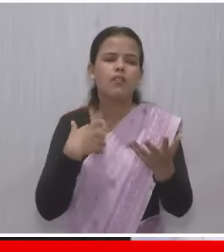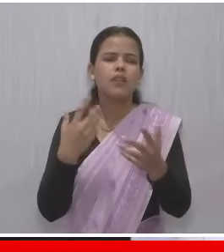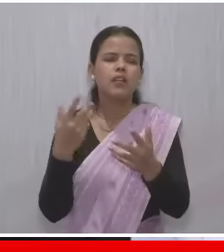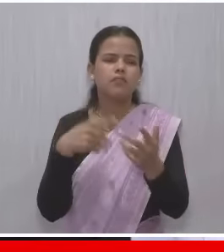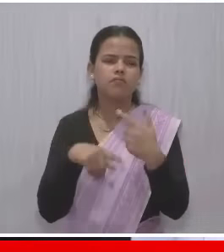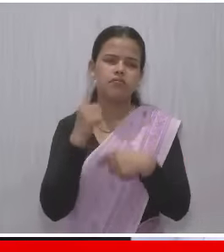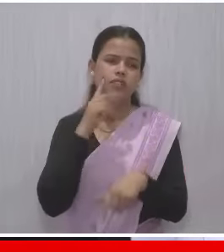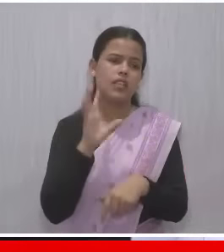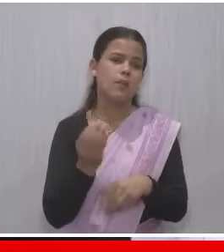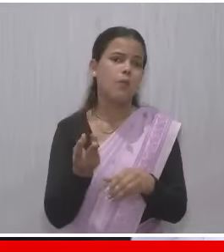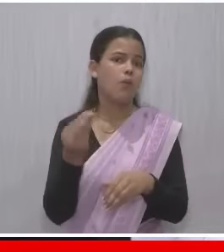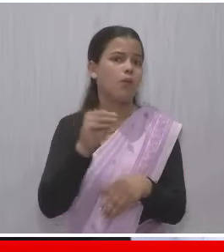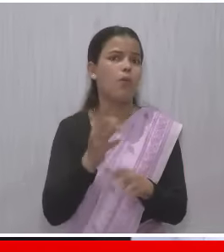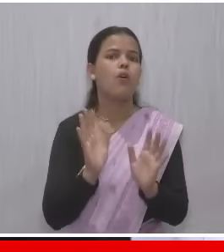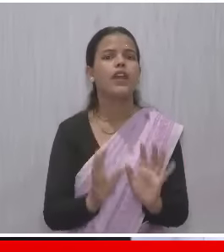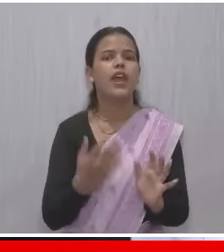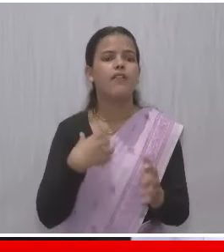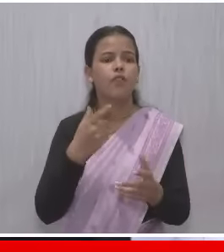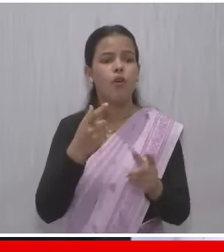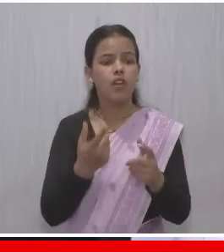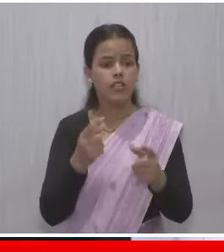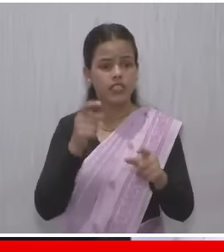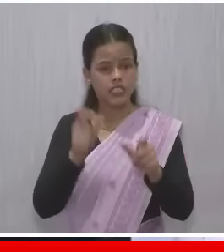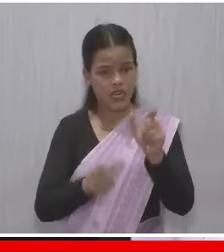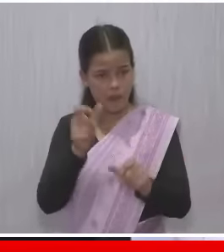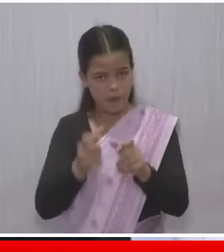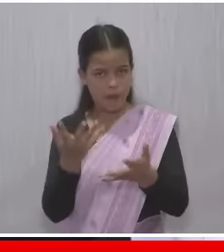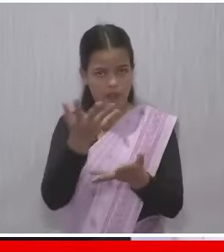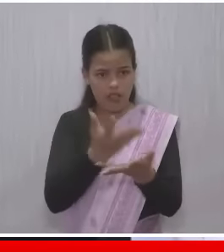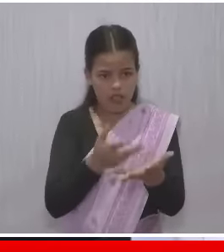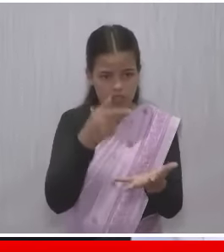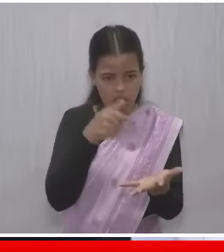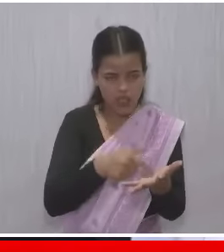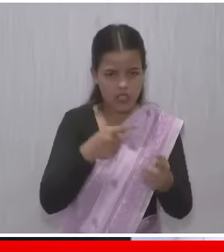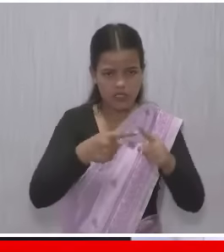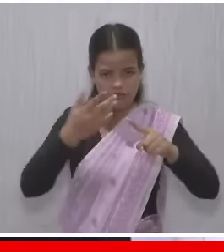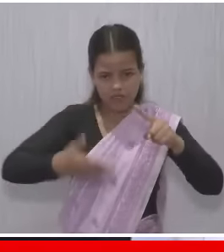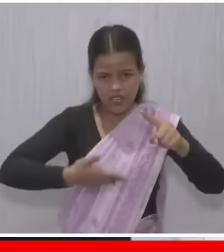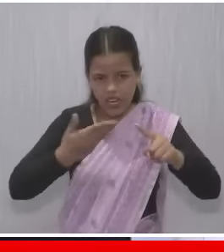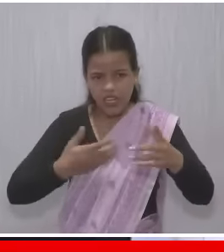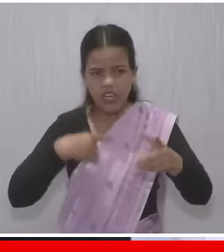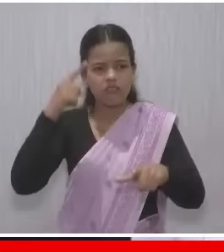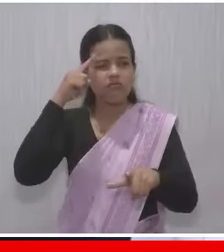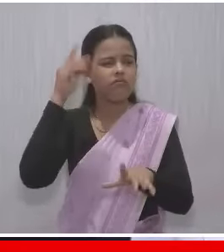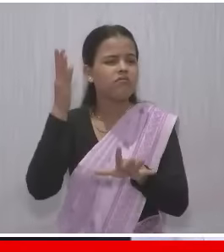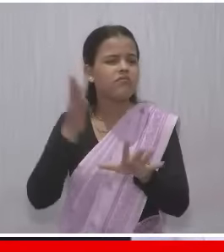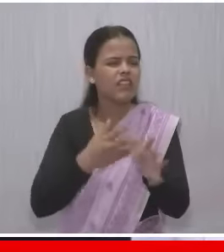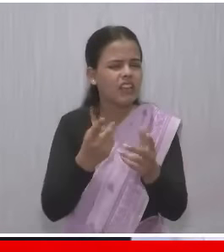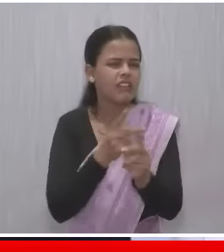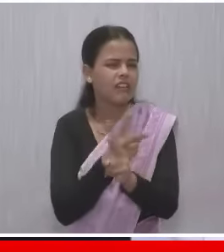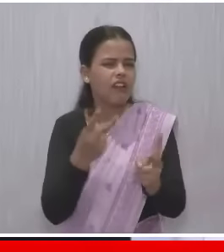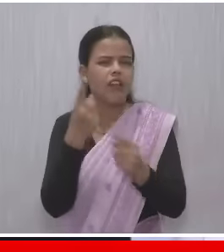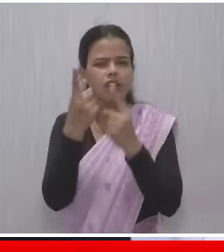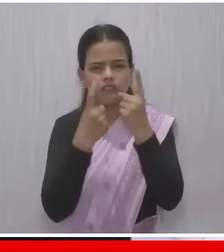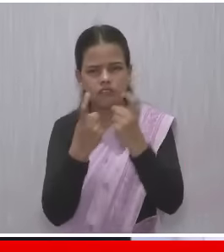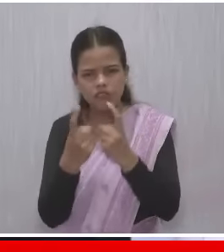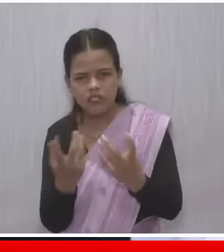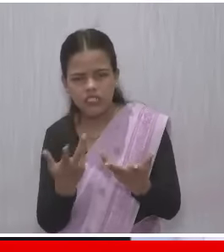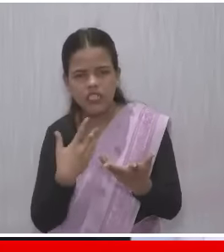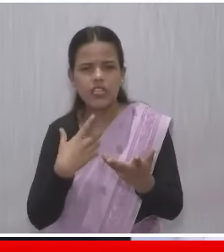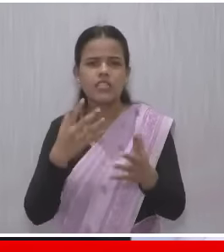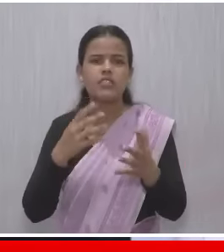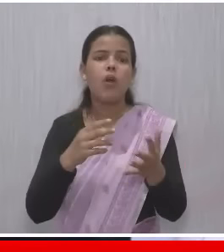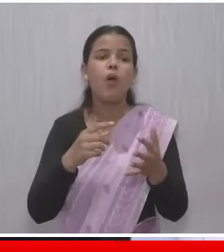you have people in place who are trained on psychometric tests. Like the NCERT has developed